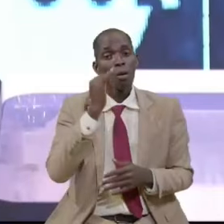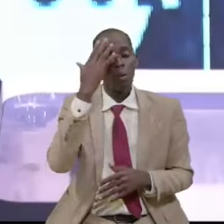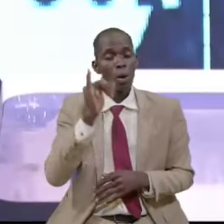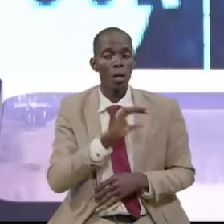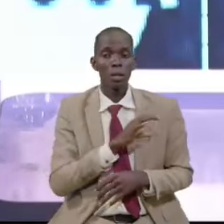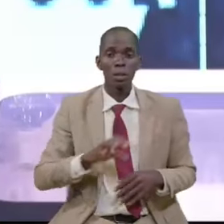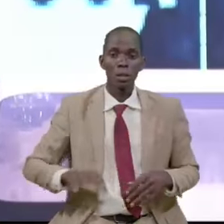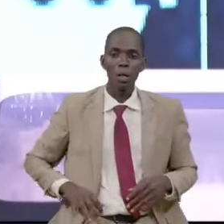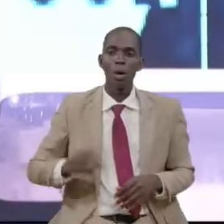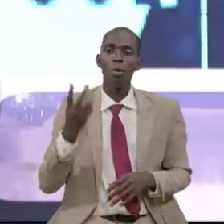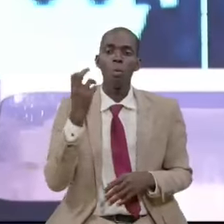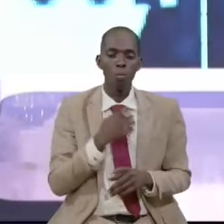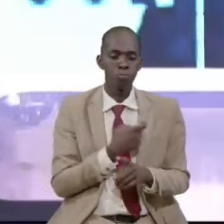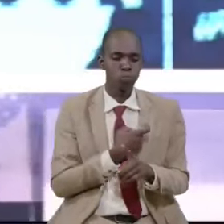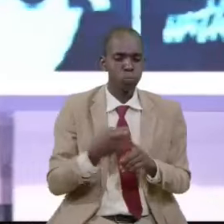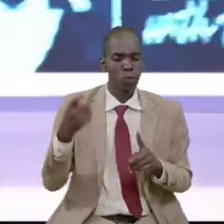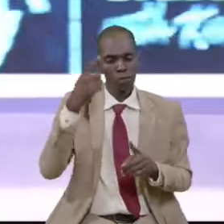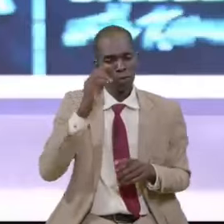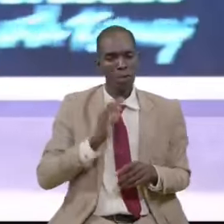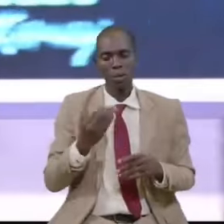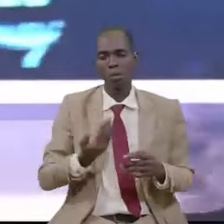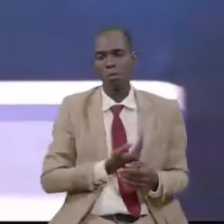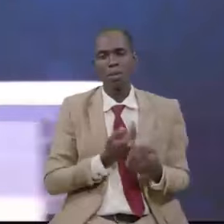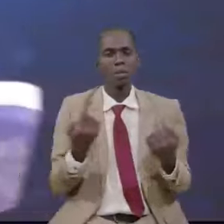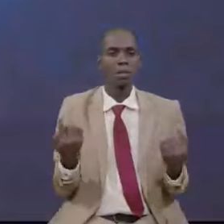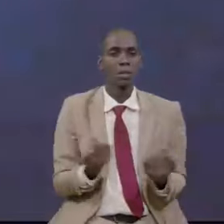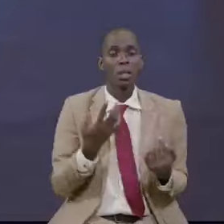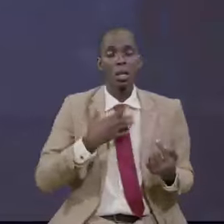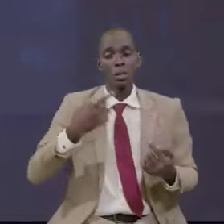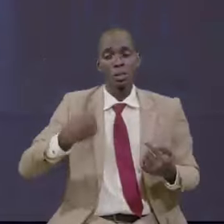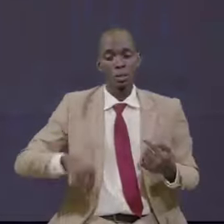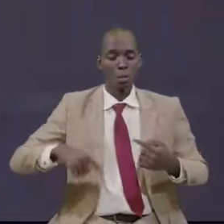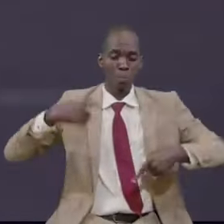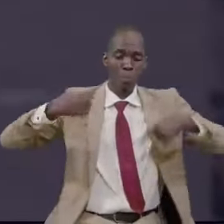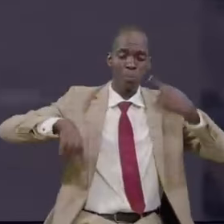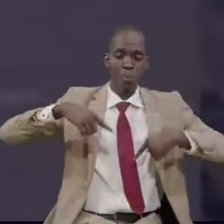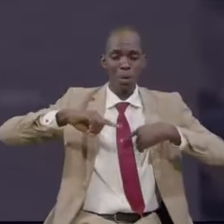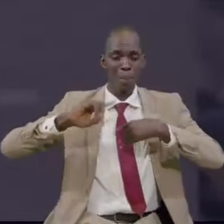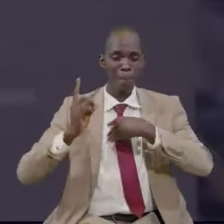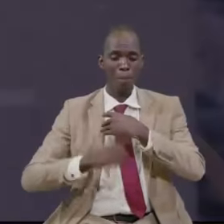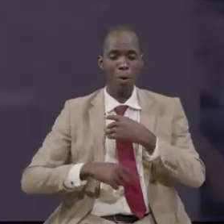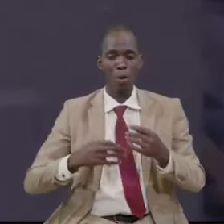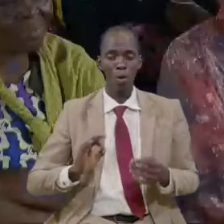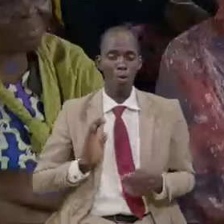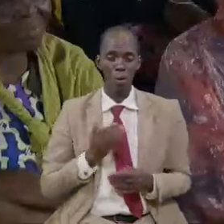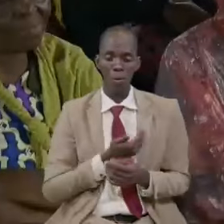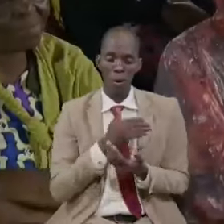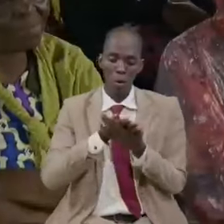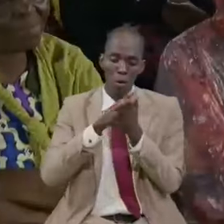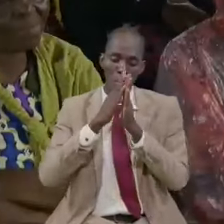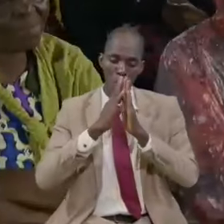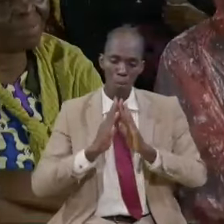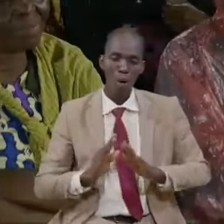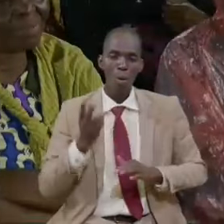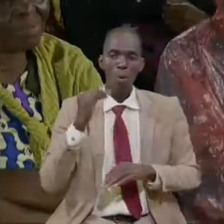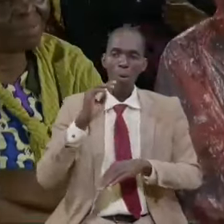bruised for our iniquities. The chastisement of our peace was upon him. And with